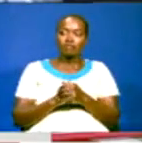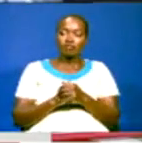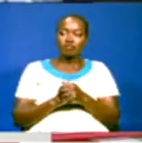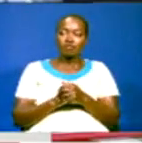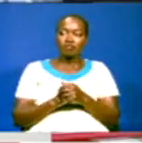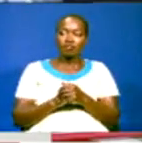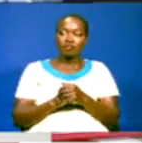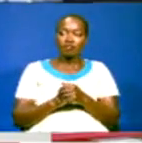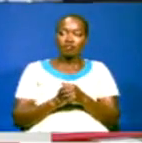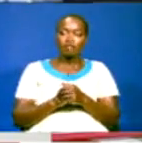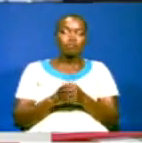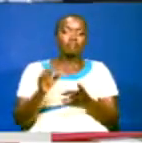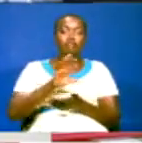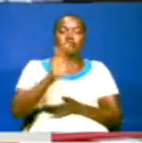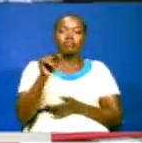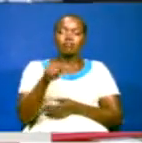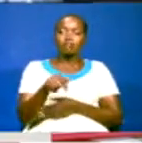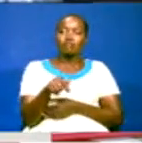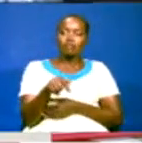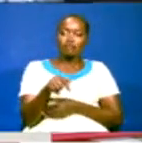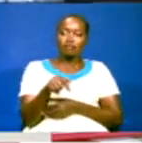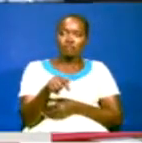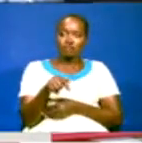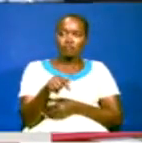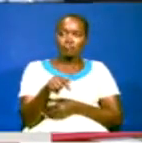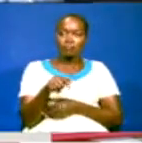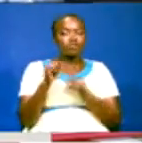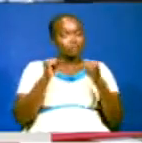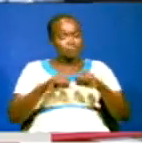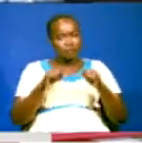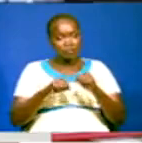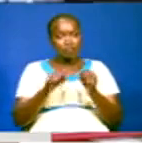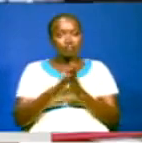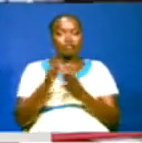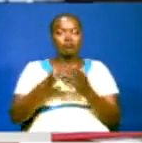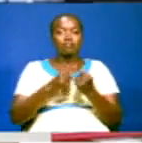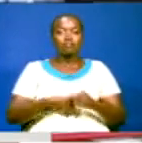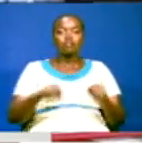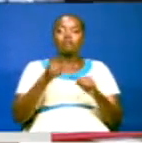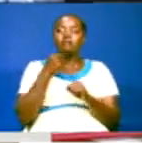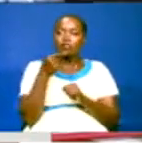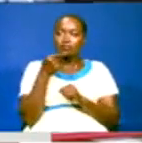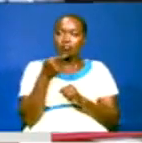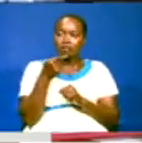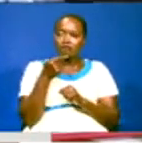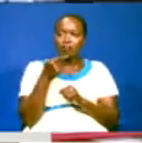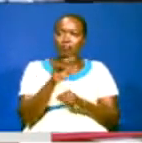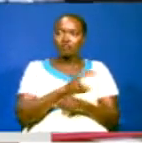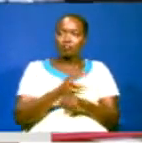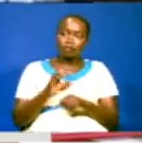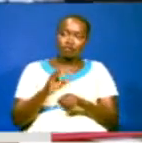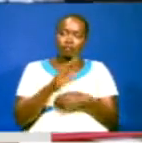the budget today, I want to concur with what the chairman has said and the committee as a